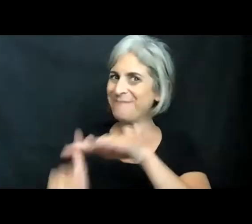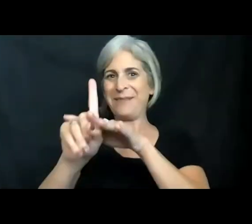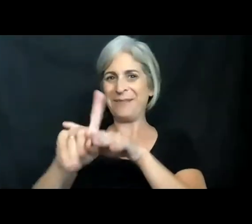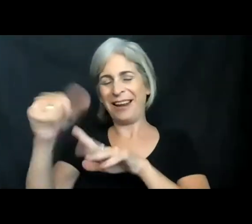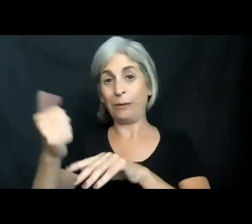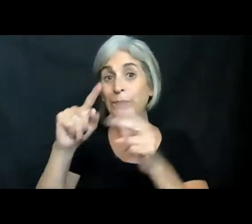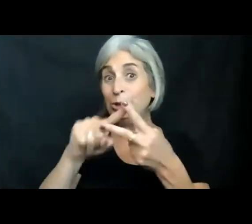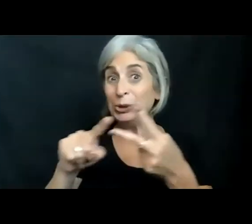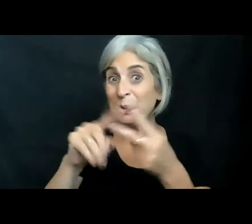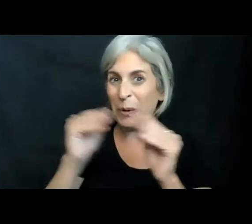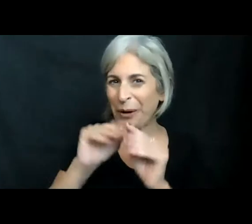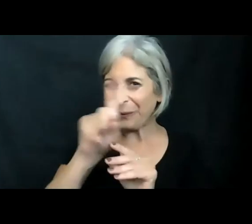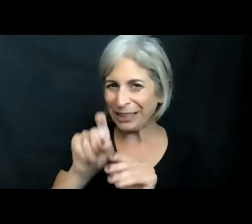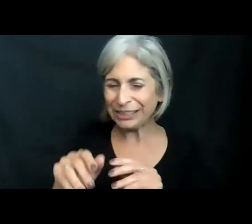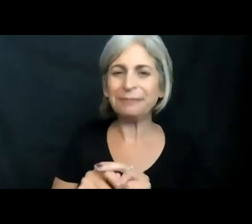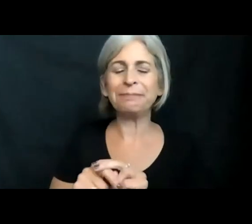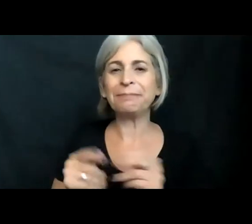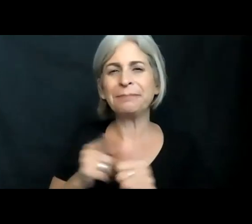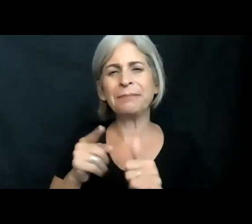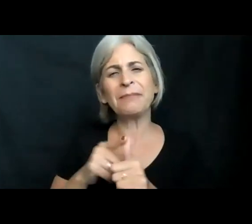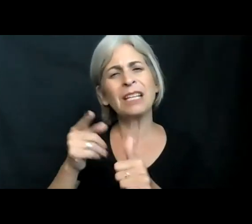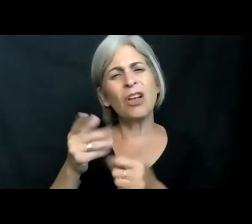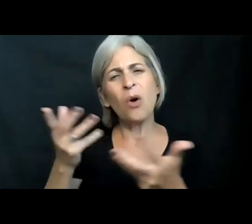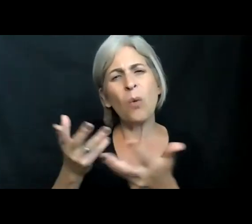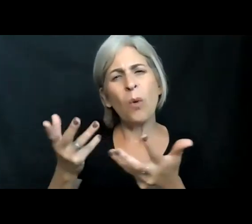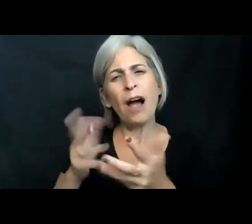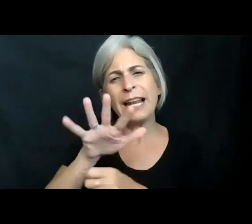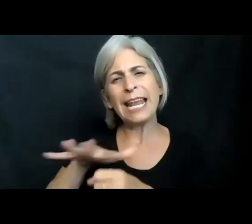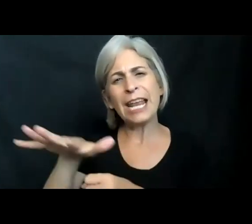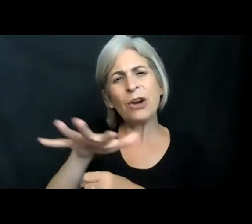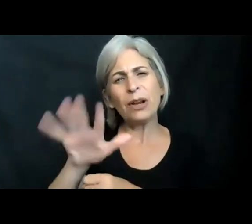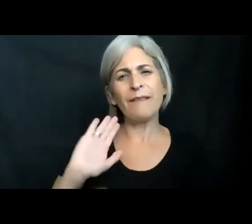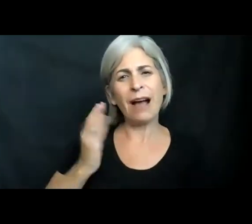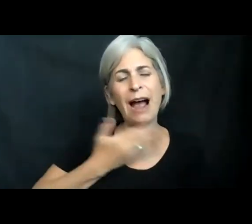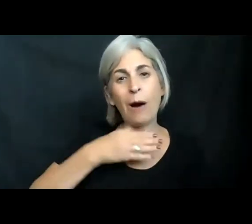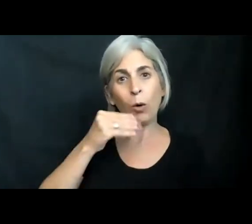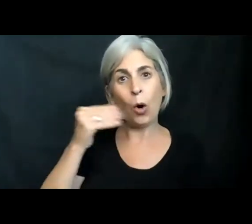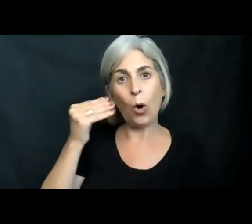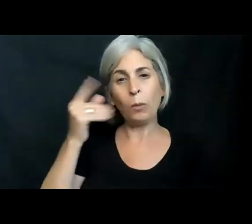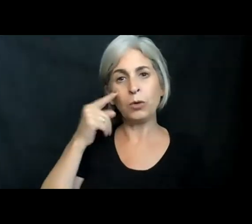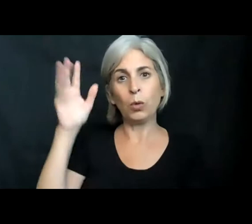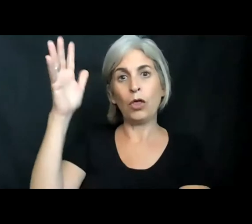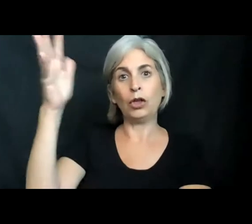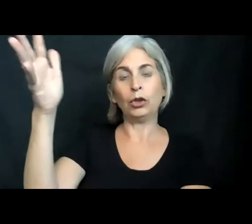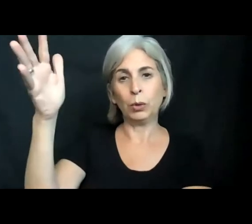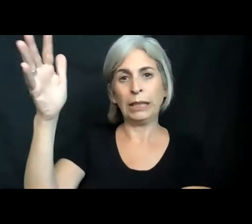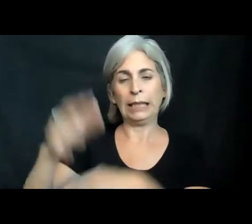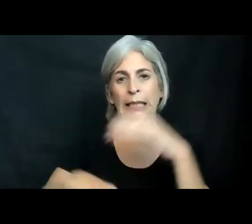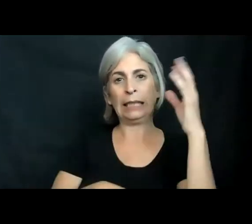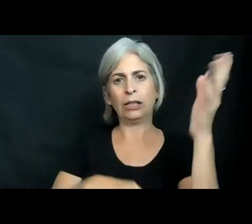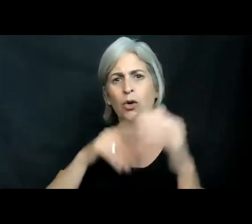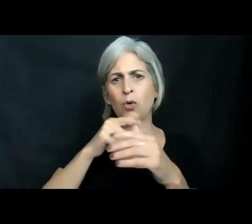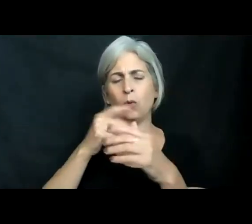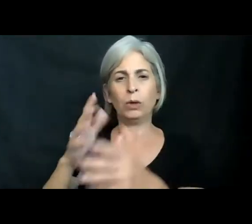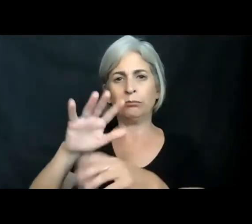Two, actually. Ellen asks, what areas of our homes will the trees be planted? Who does the actual